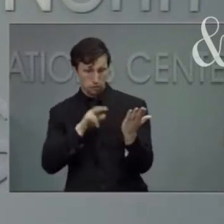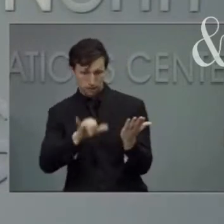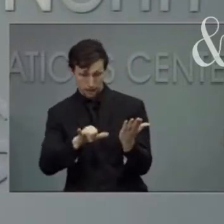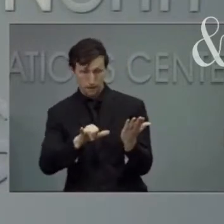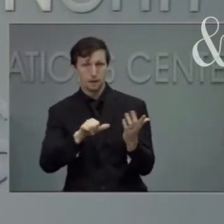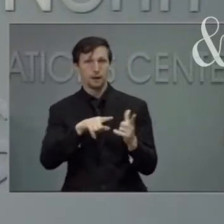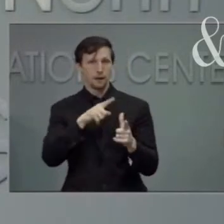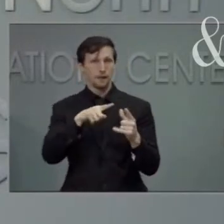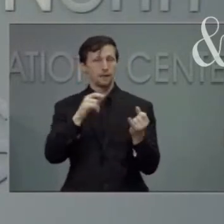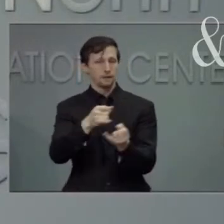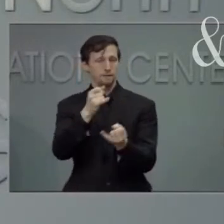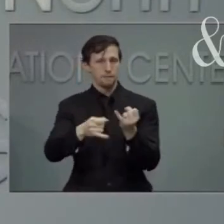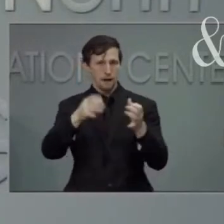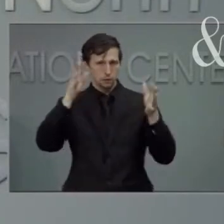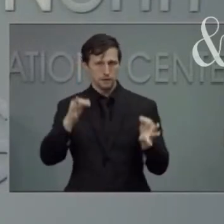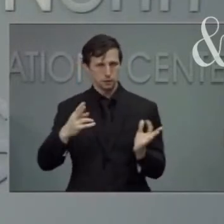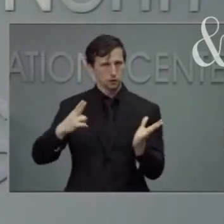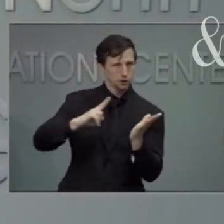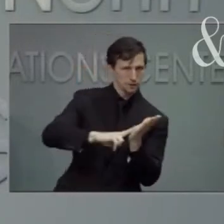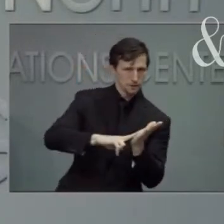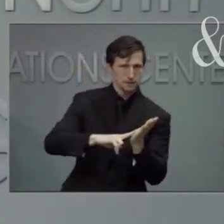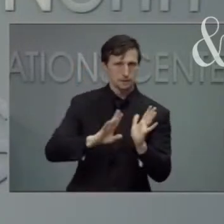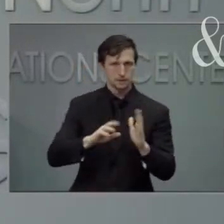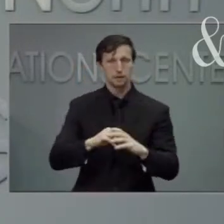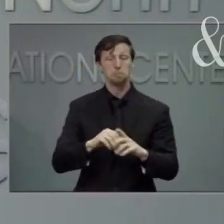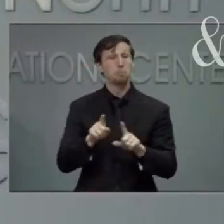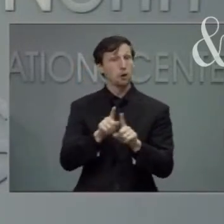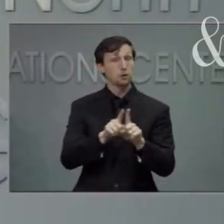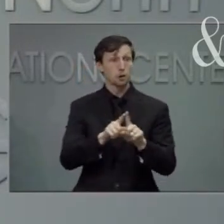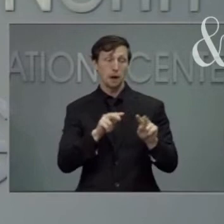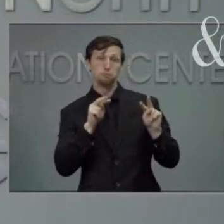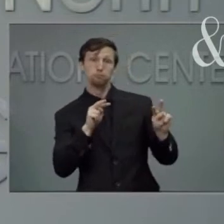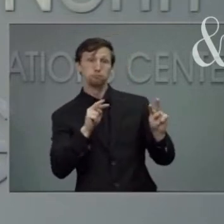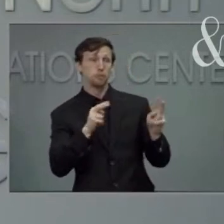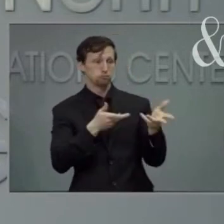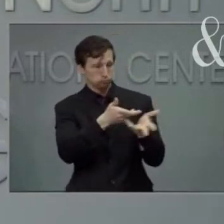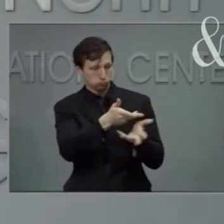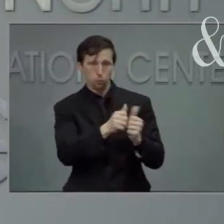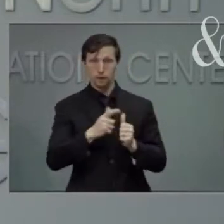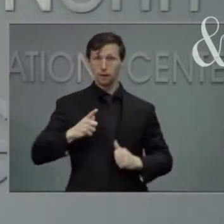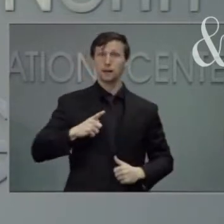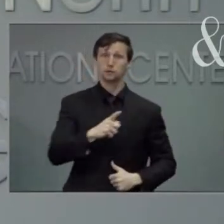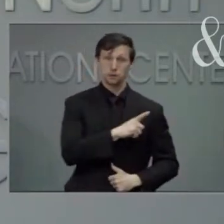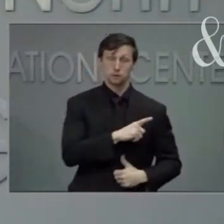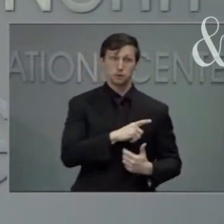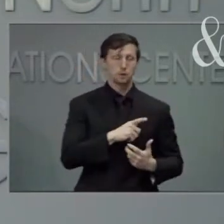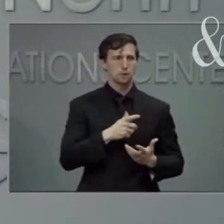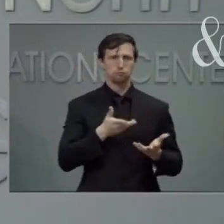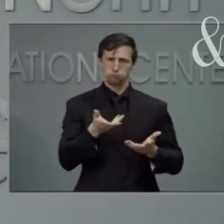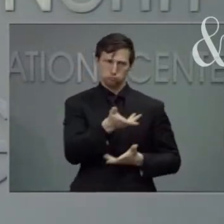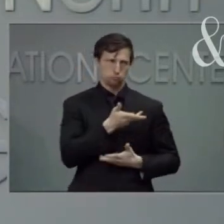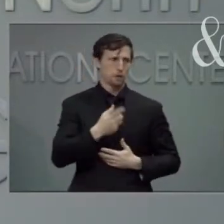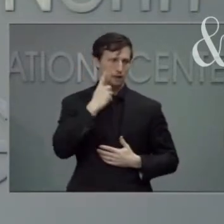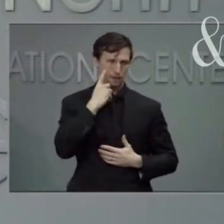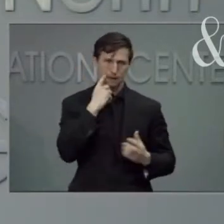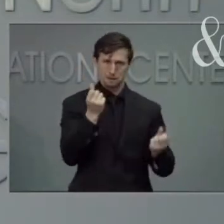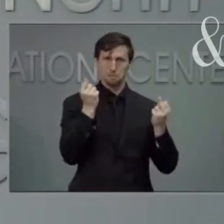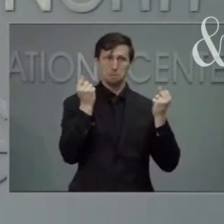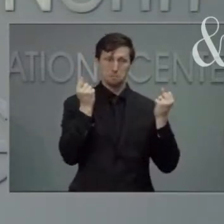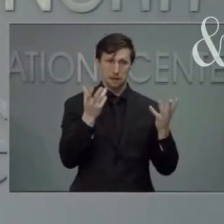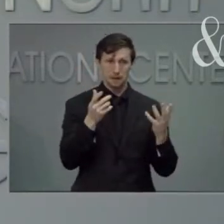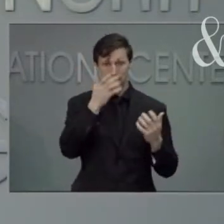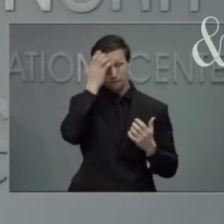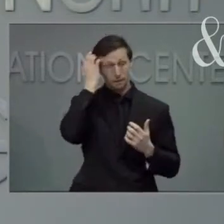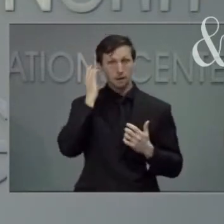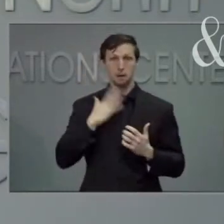making a final decision on it. And I also look forward to working with the legislature. We think that a lot of these ideas